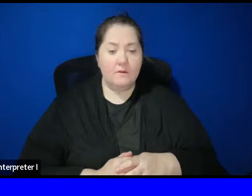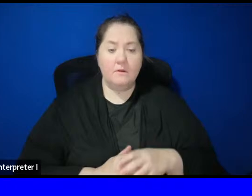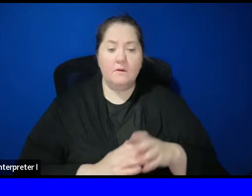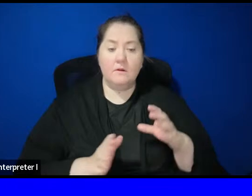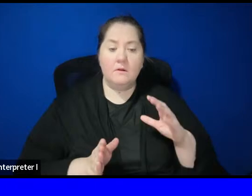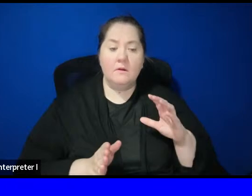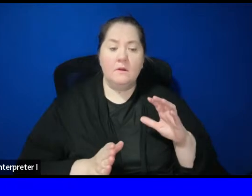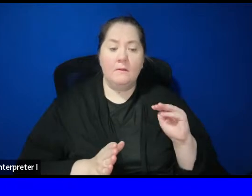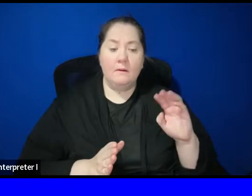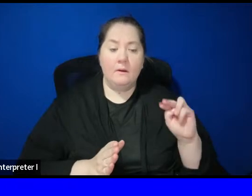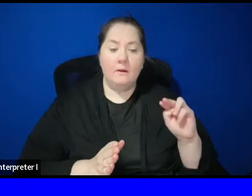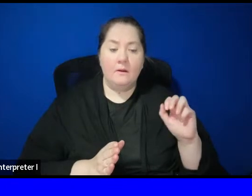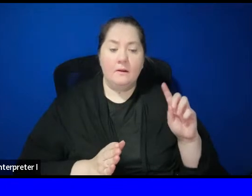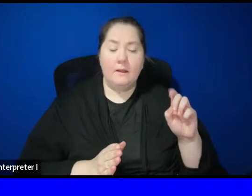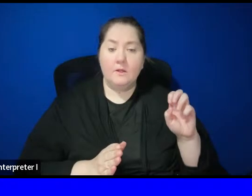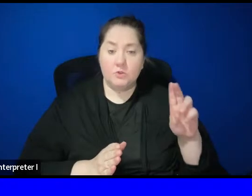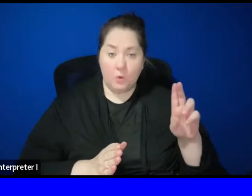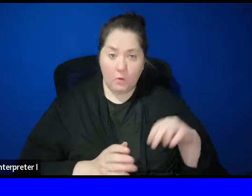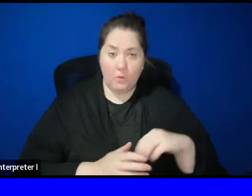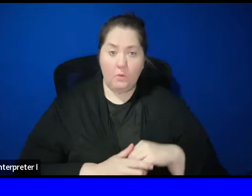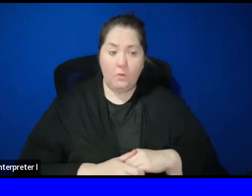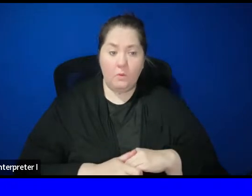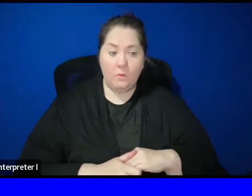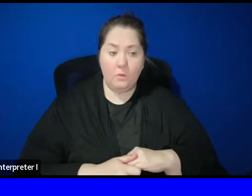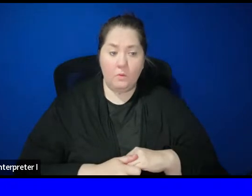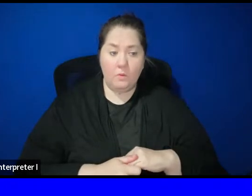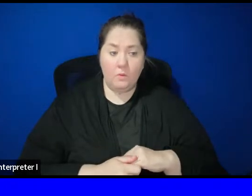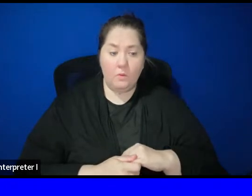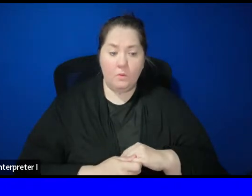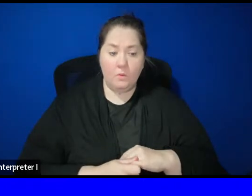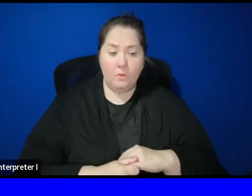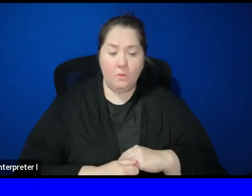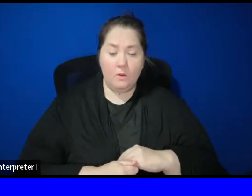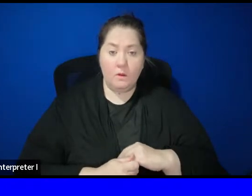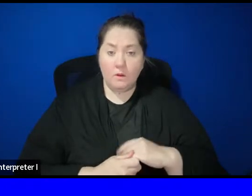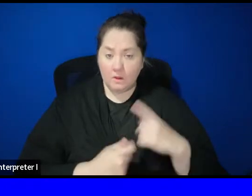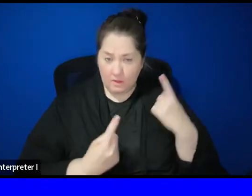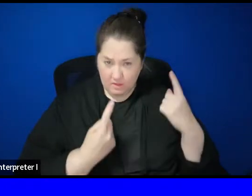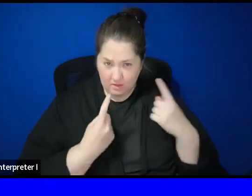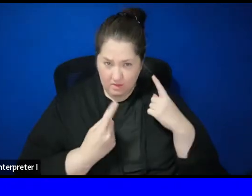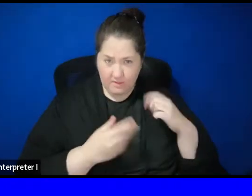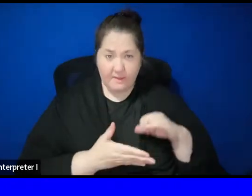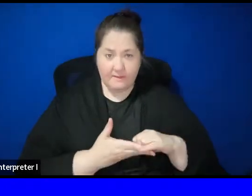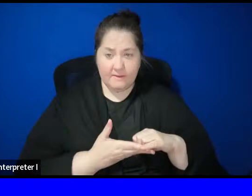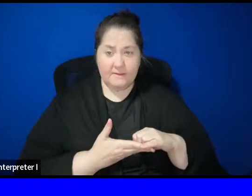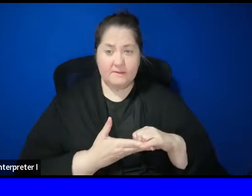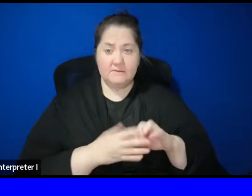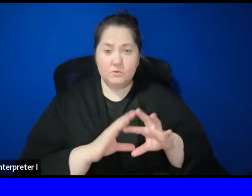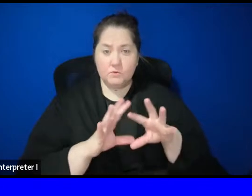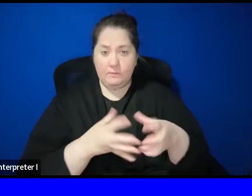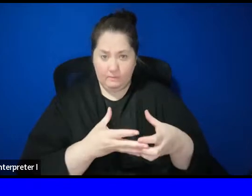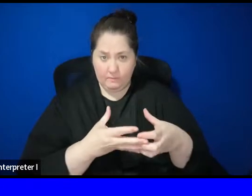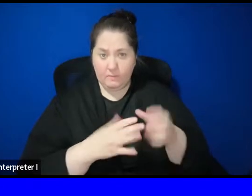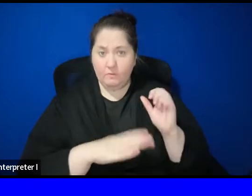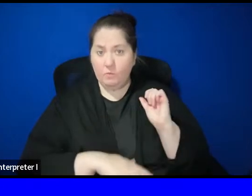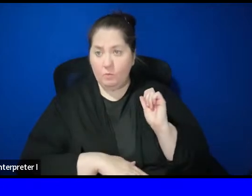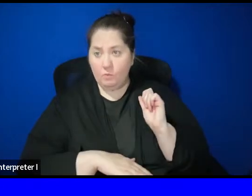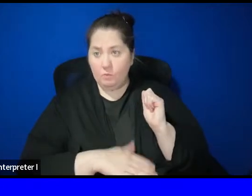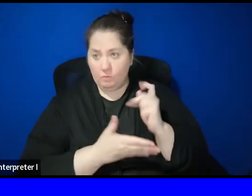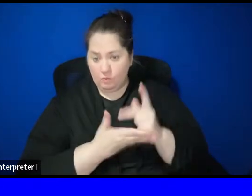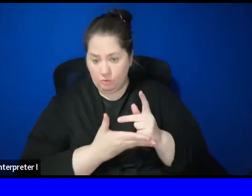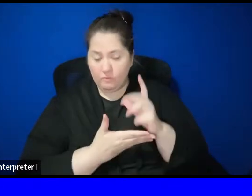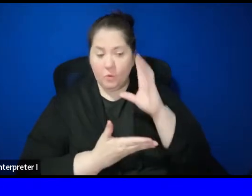Nadeau, I'm just wondering, is the thought that this commission, if approved, would